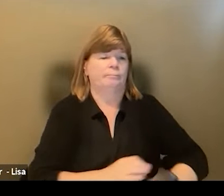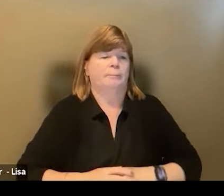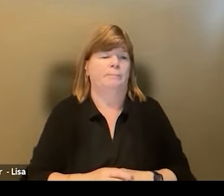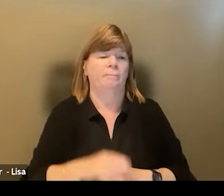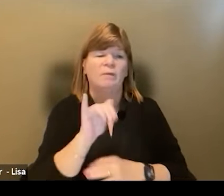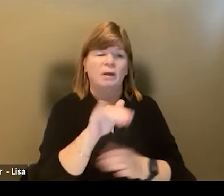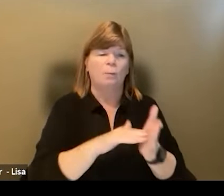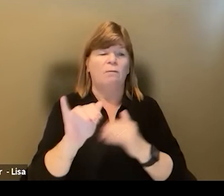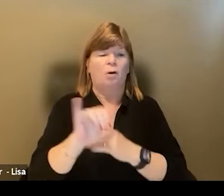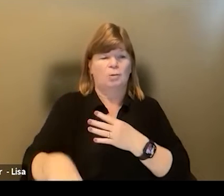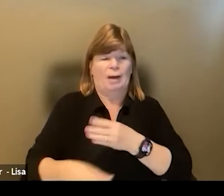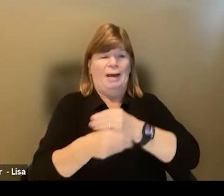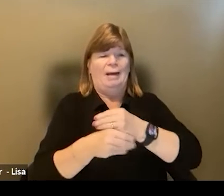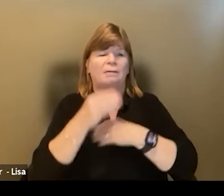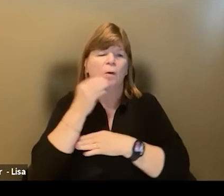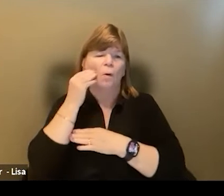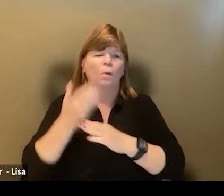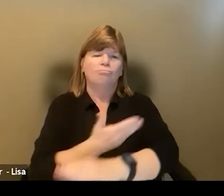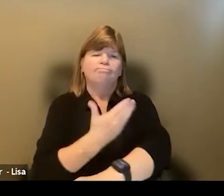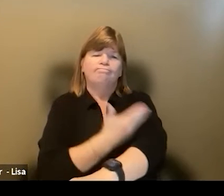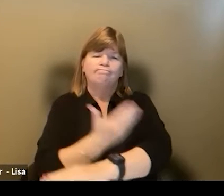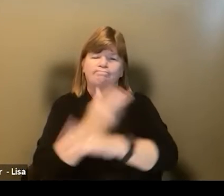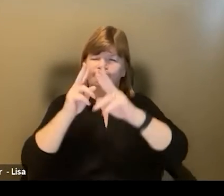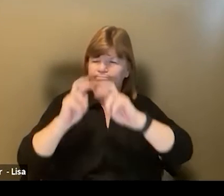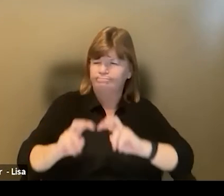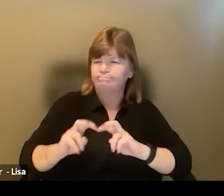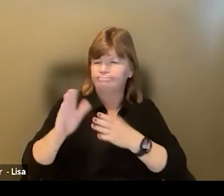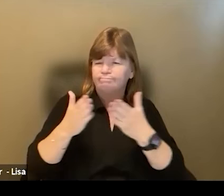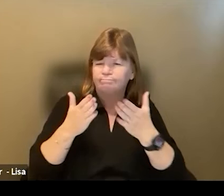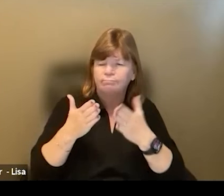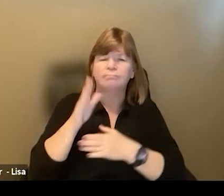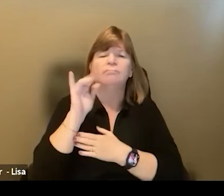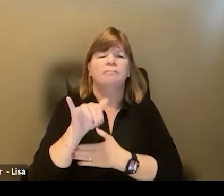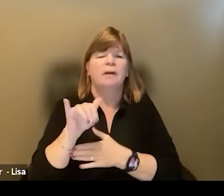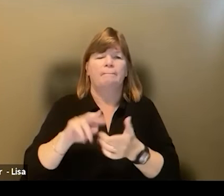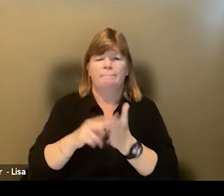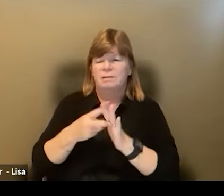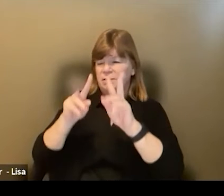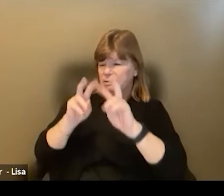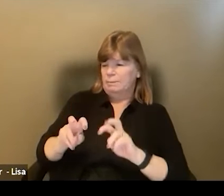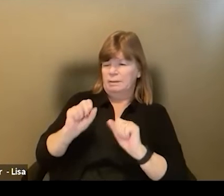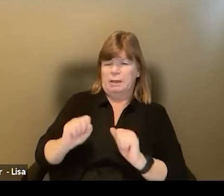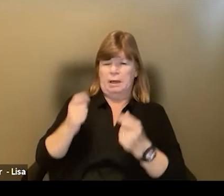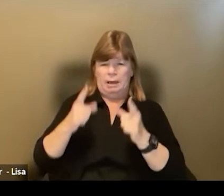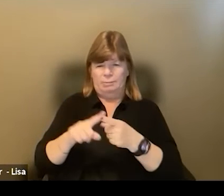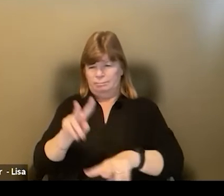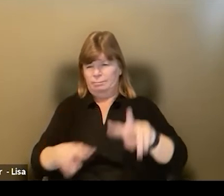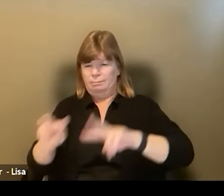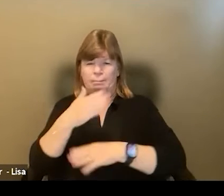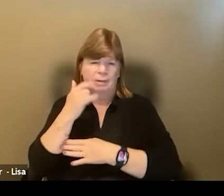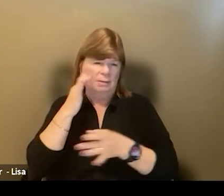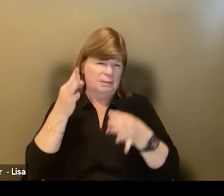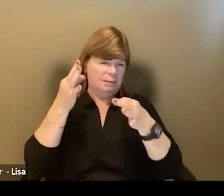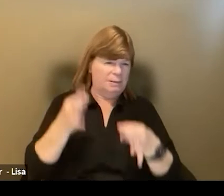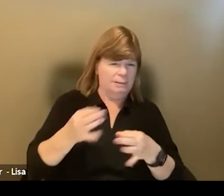This waiver also had added a home modification assessment service, which would be an assessment that would take place to better determine